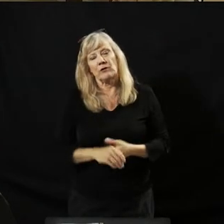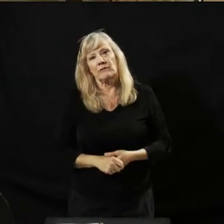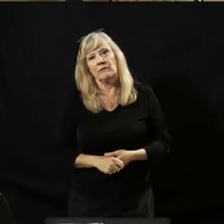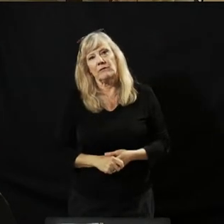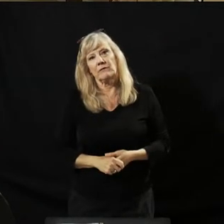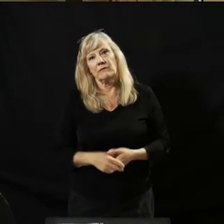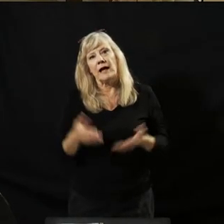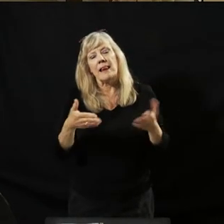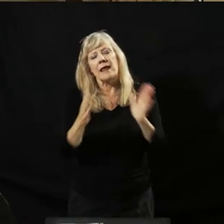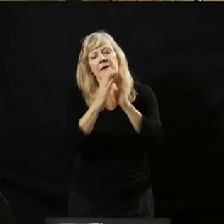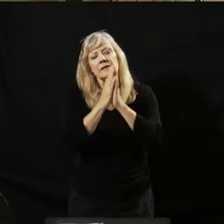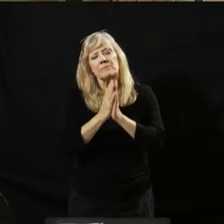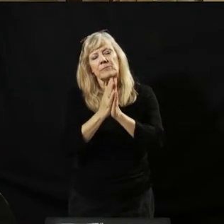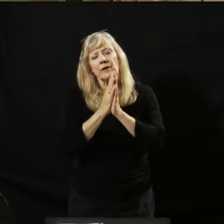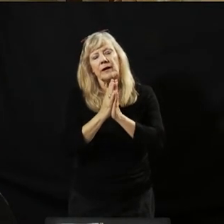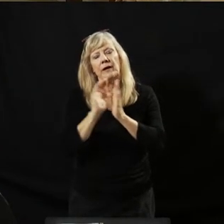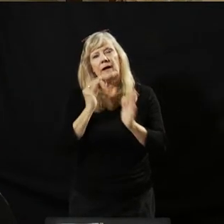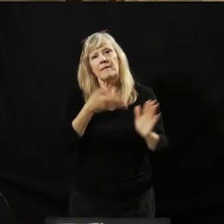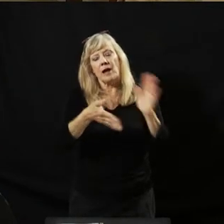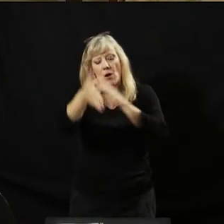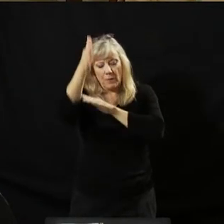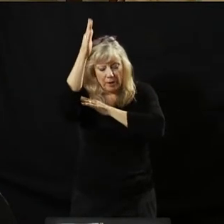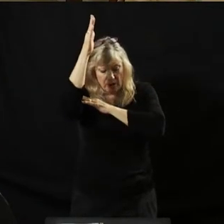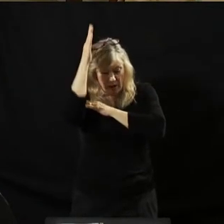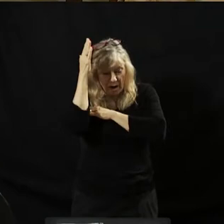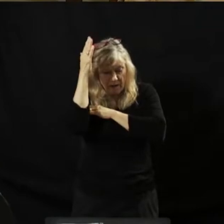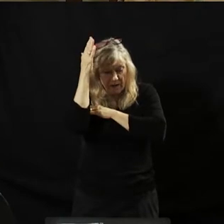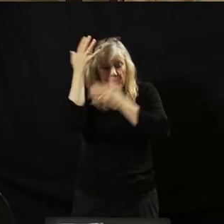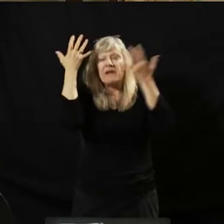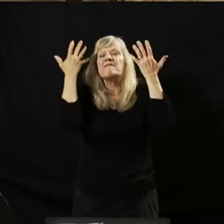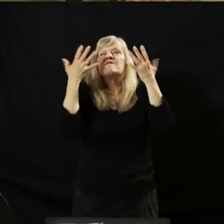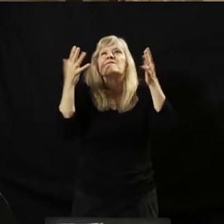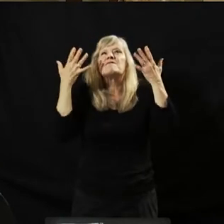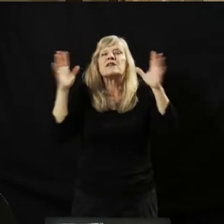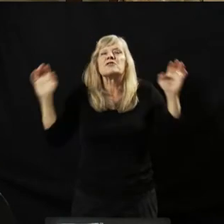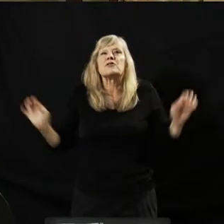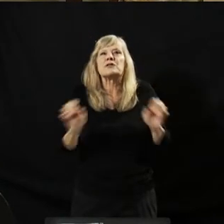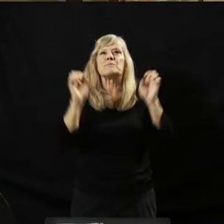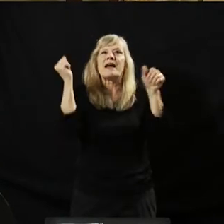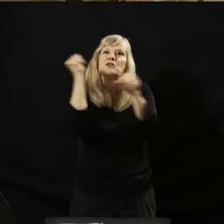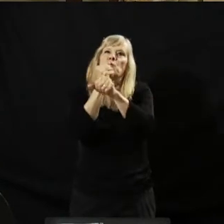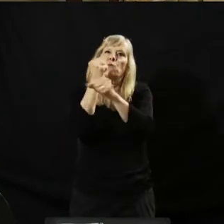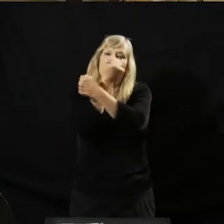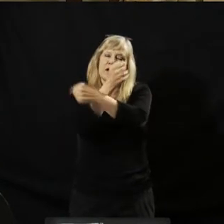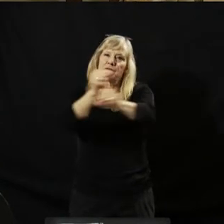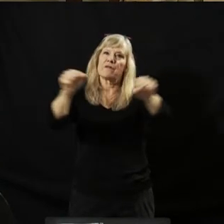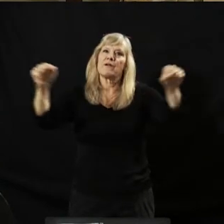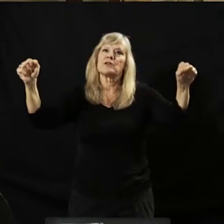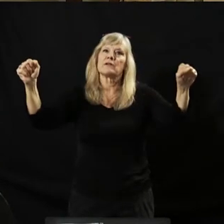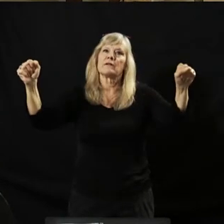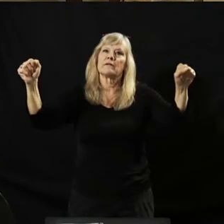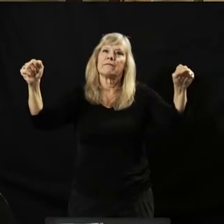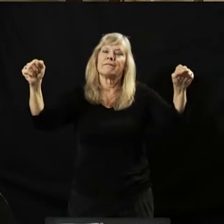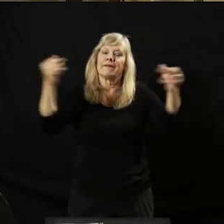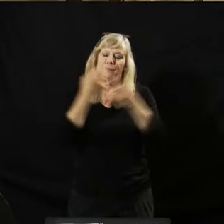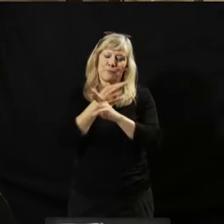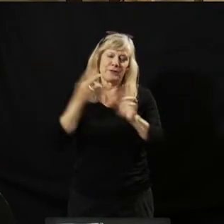our God may complete this paschal work of salvation by the fullness of